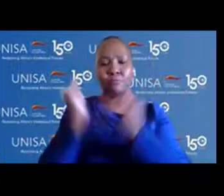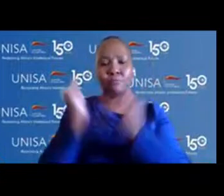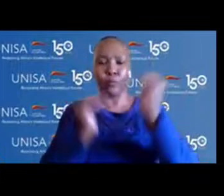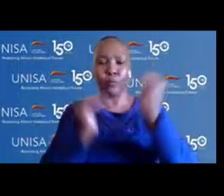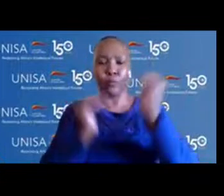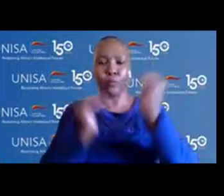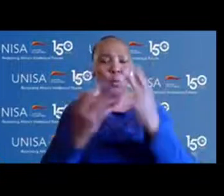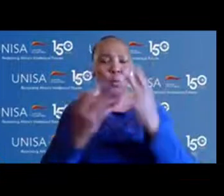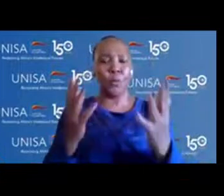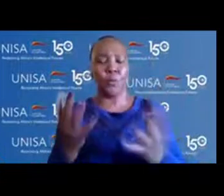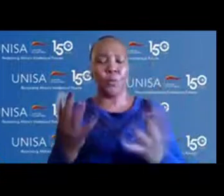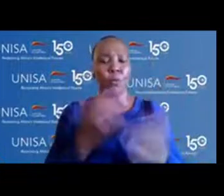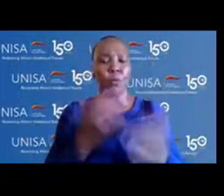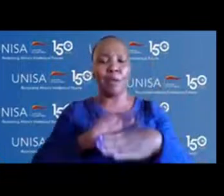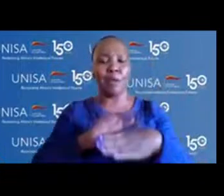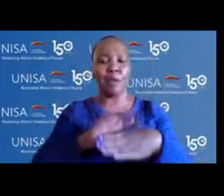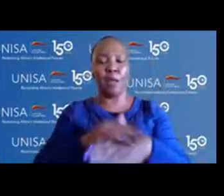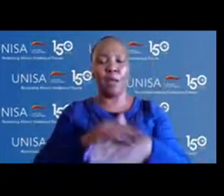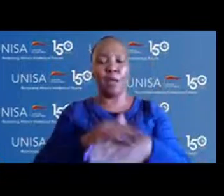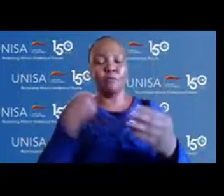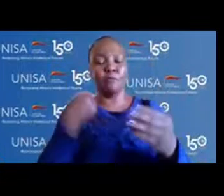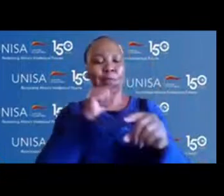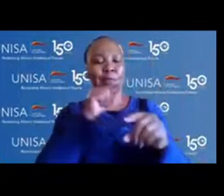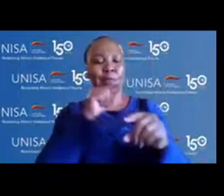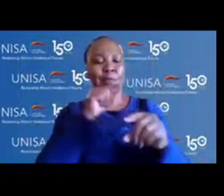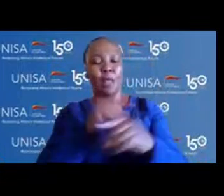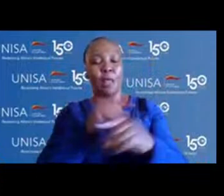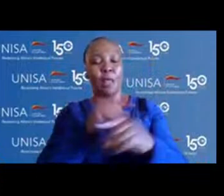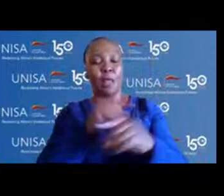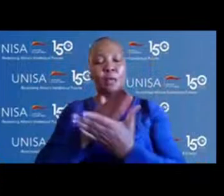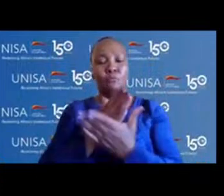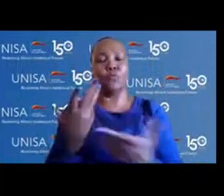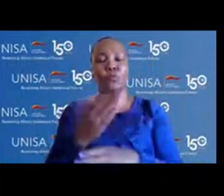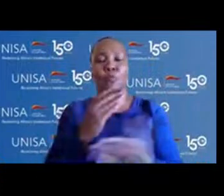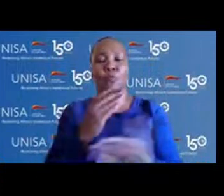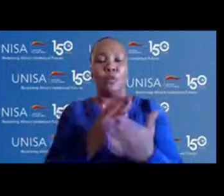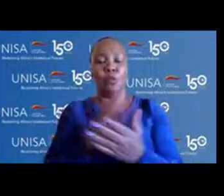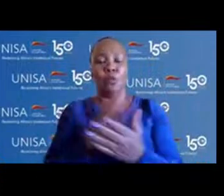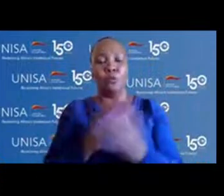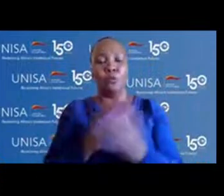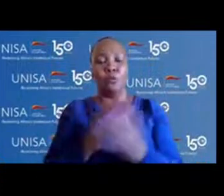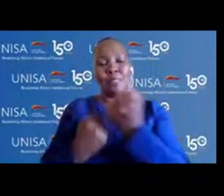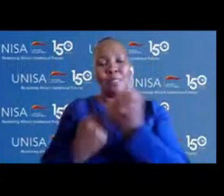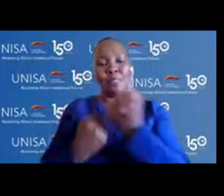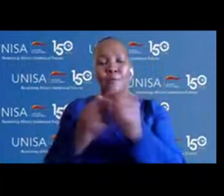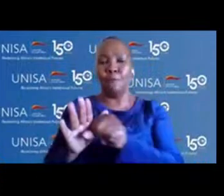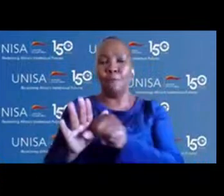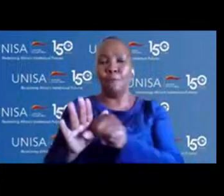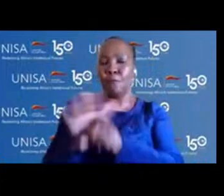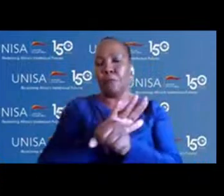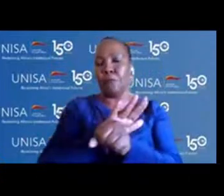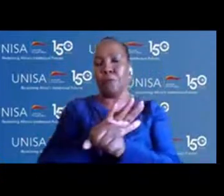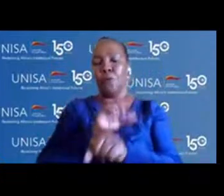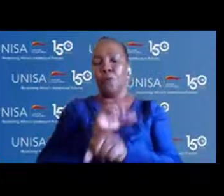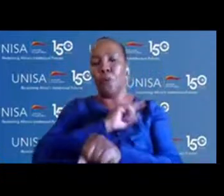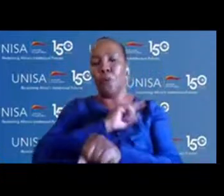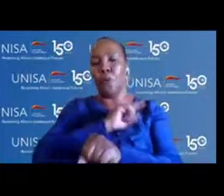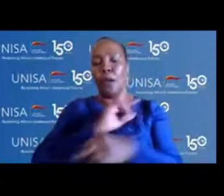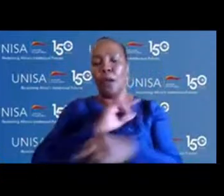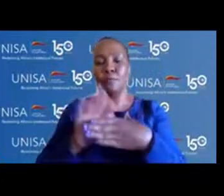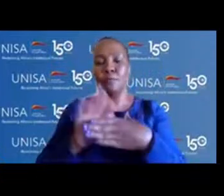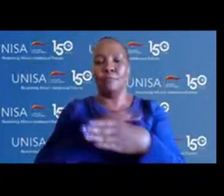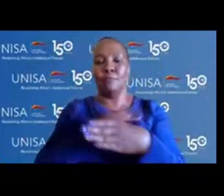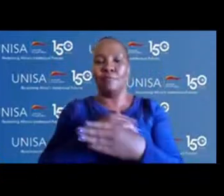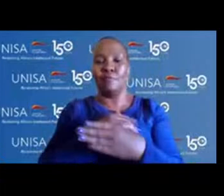The reason for this is to ensure that you are assisted fully. Because if you don't get